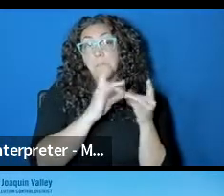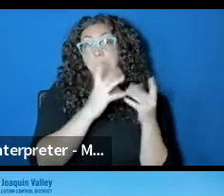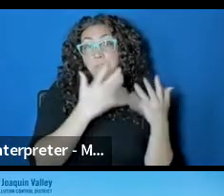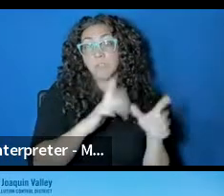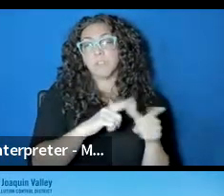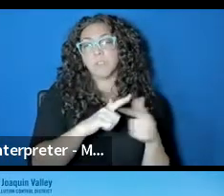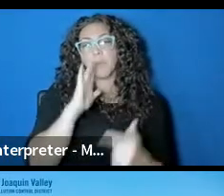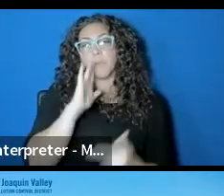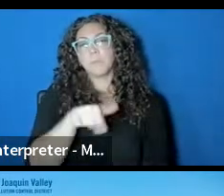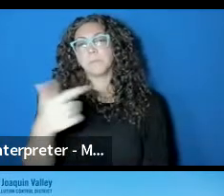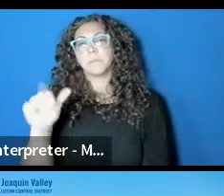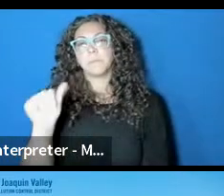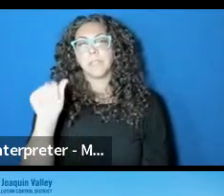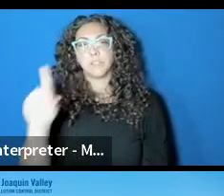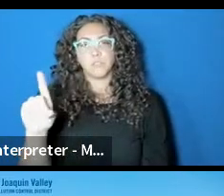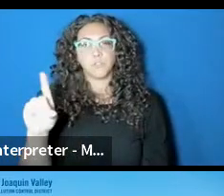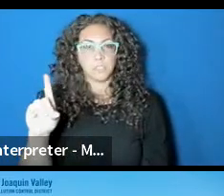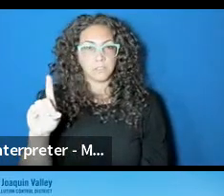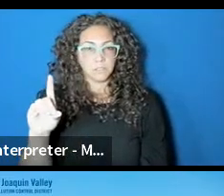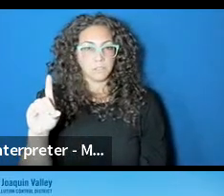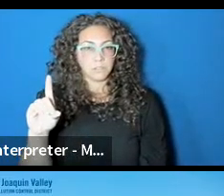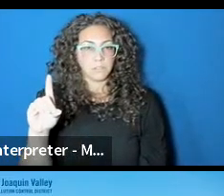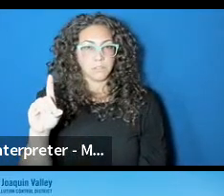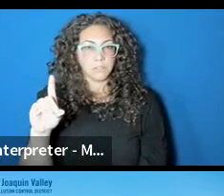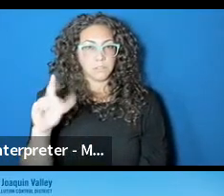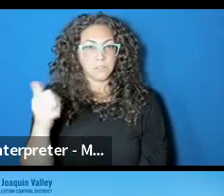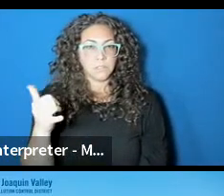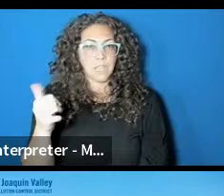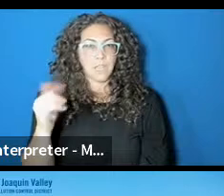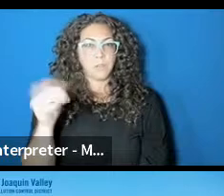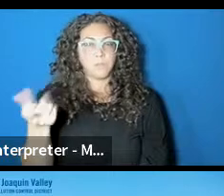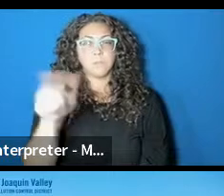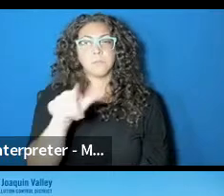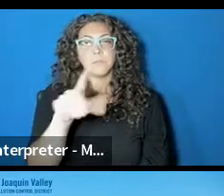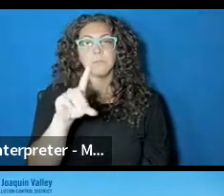District. So yeah, we'll pass it to Debbie.